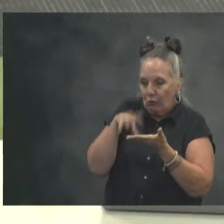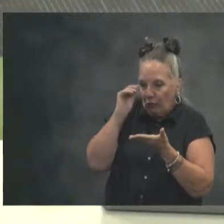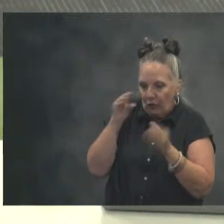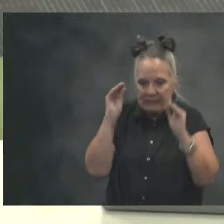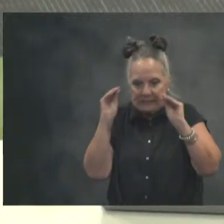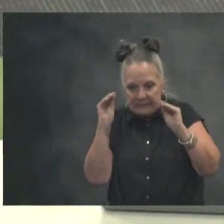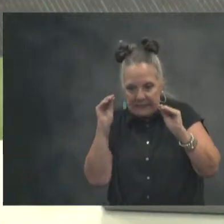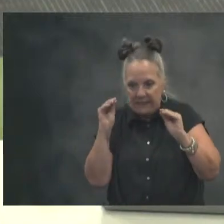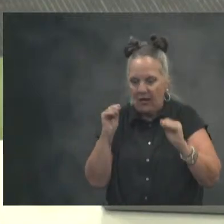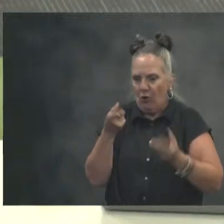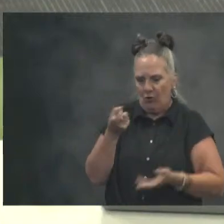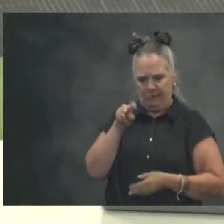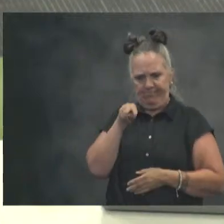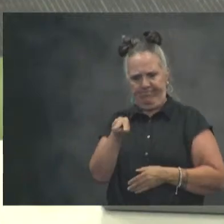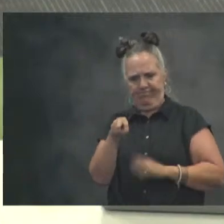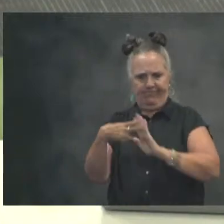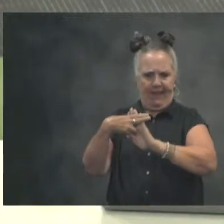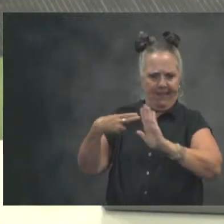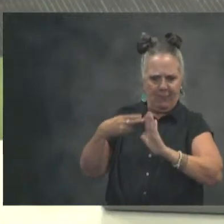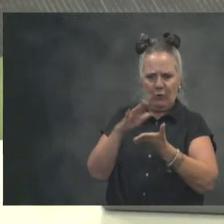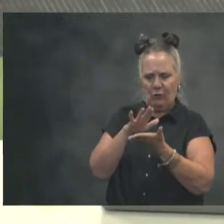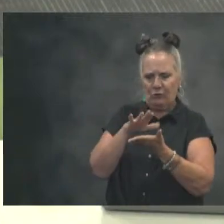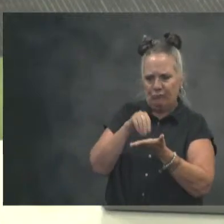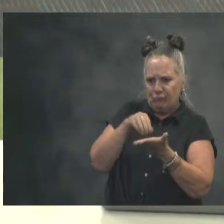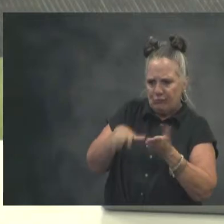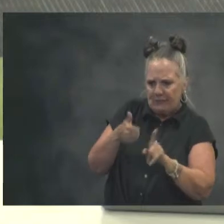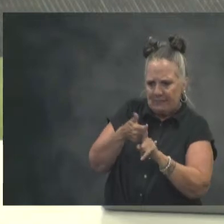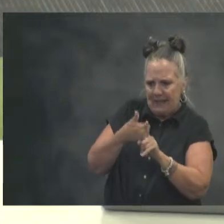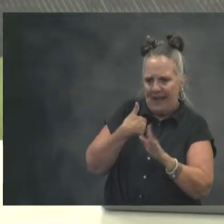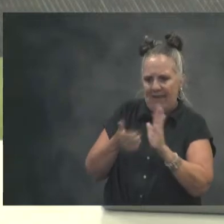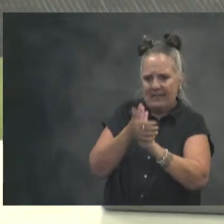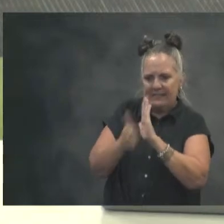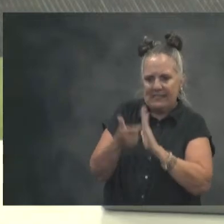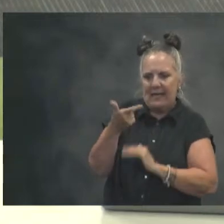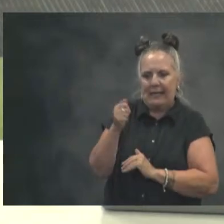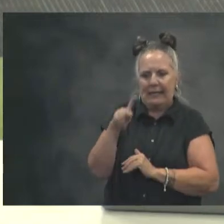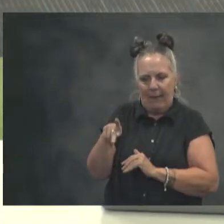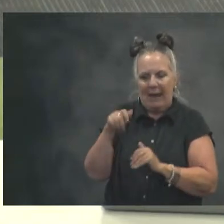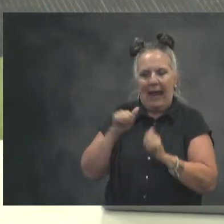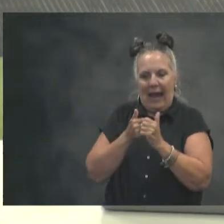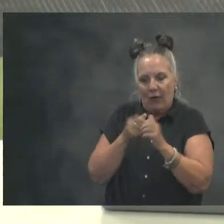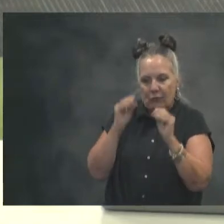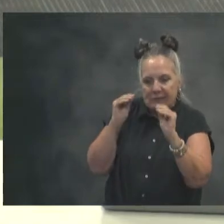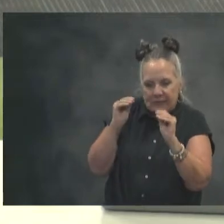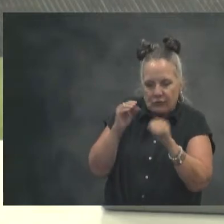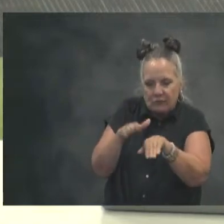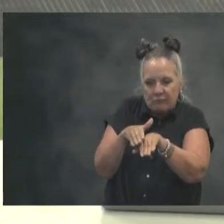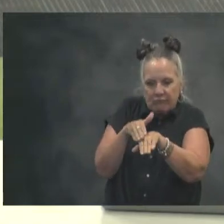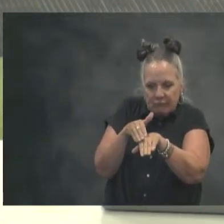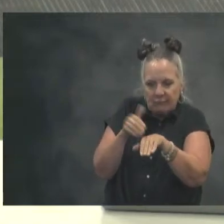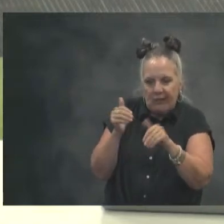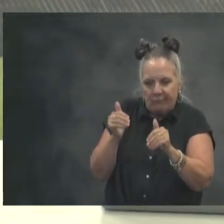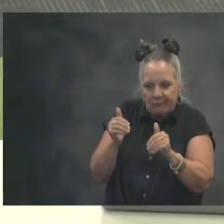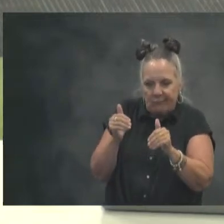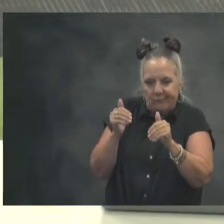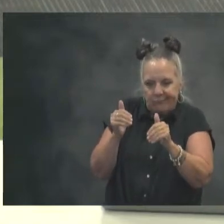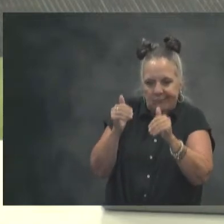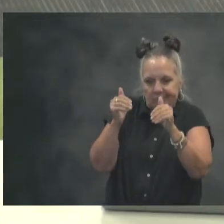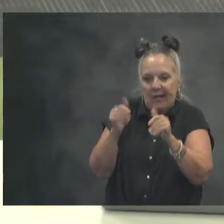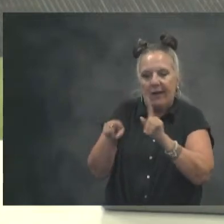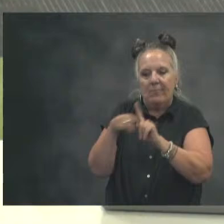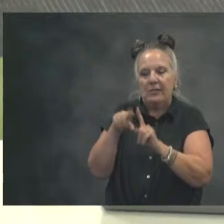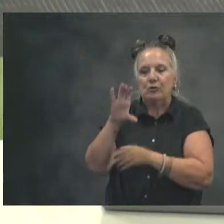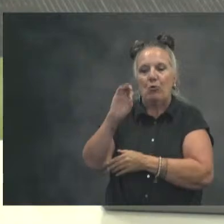identify a skill gap for a student in terms of behavior, and then how to incrementally teach, and help students to learn those coping